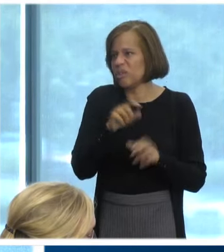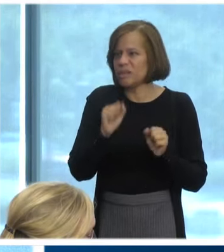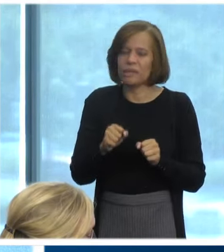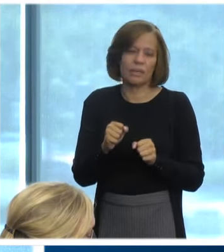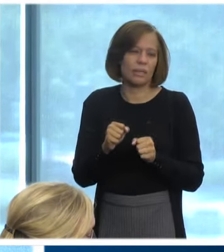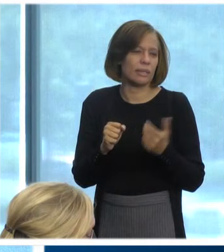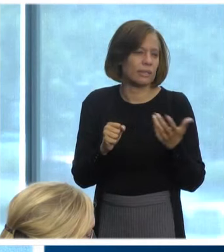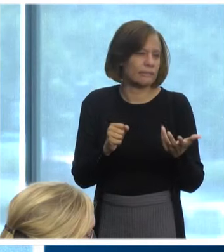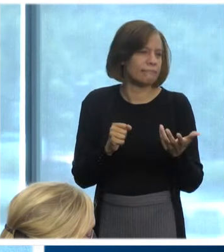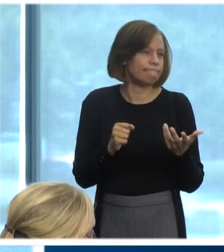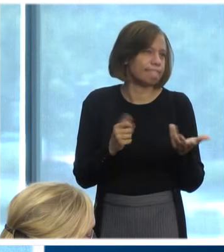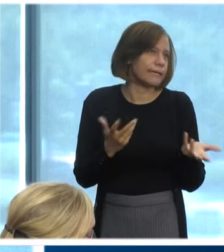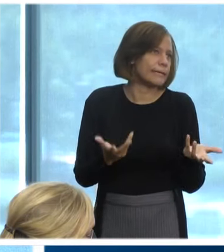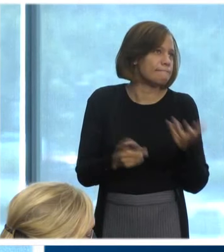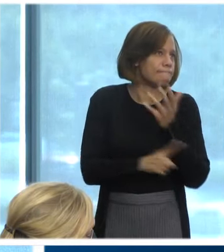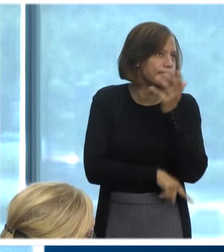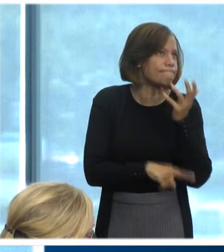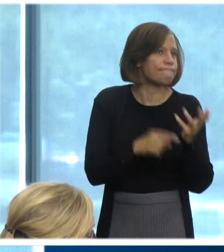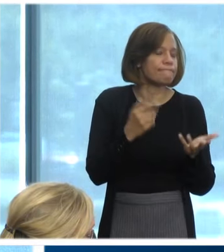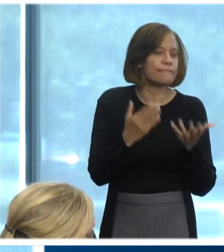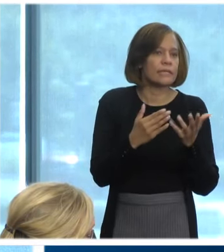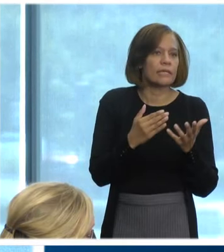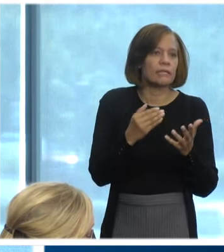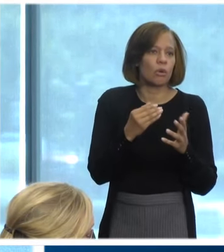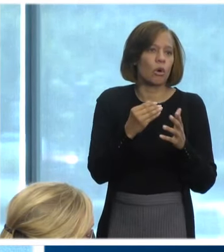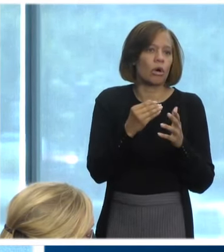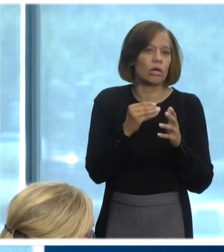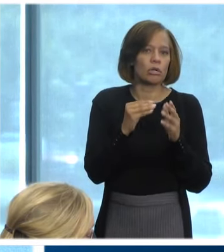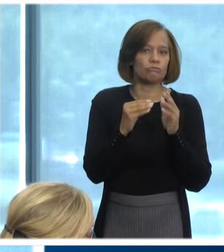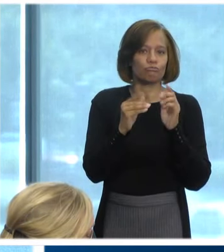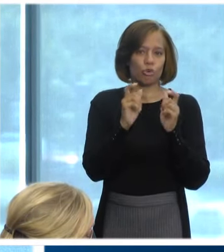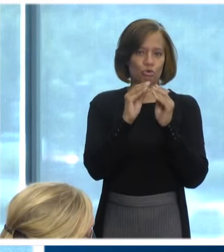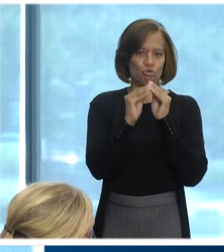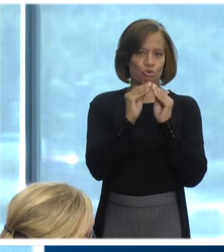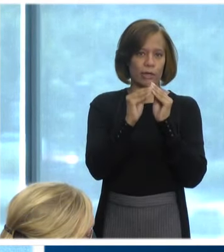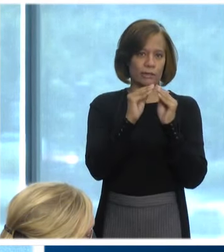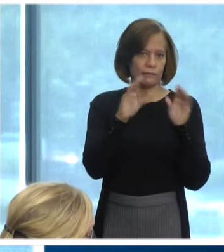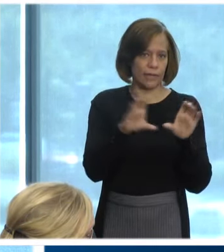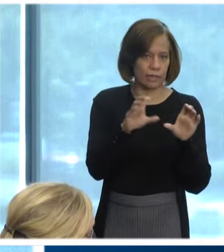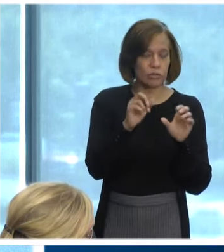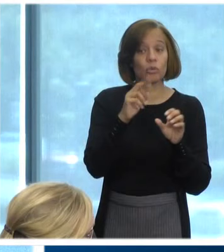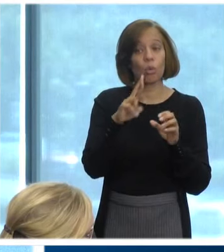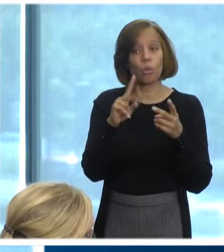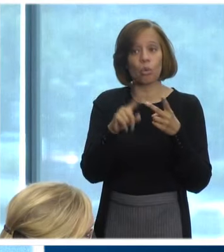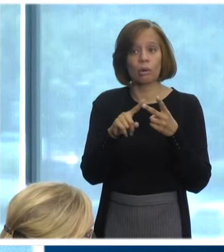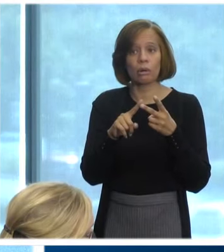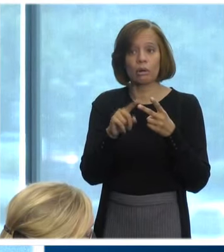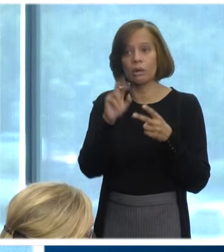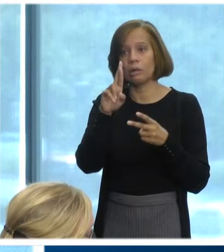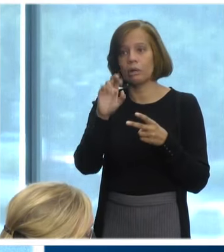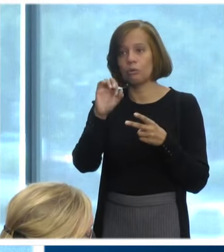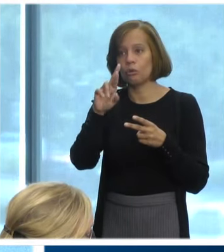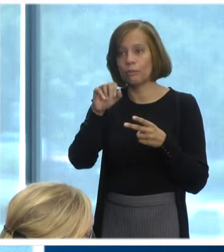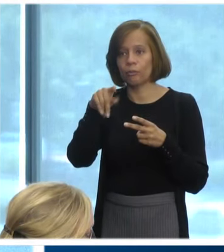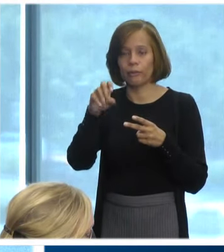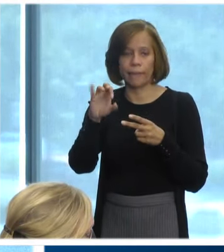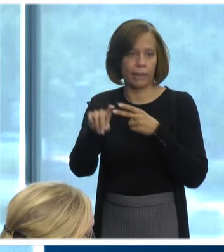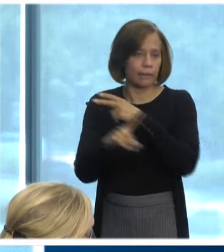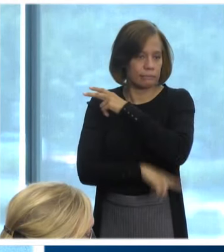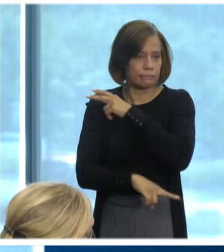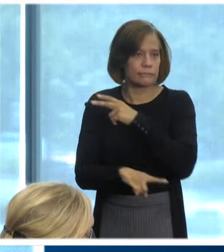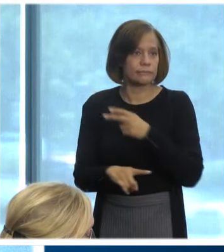from what's called positive corrective action or counseling, retraining, or a reprimand. But in this case, it wouldn't be anything more